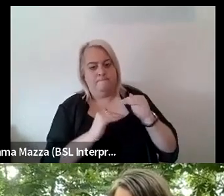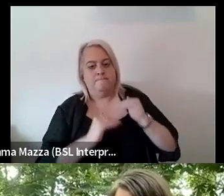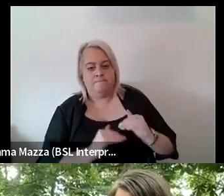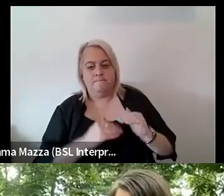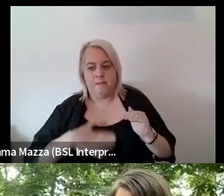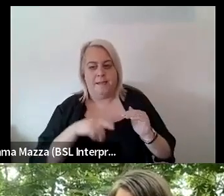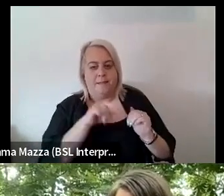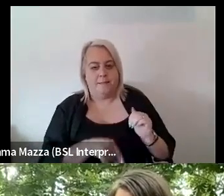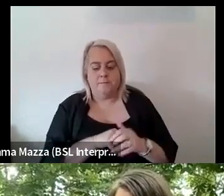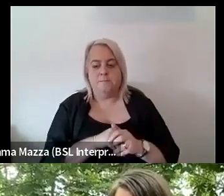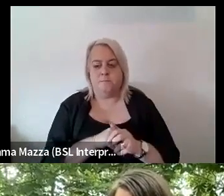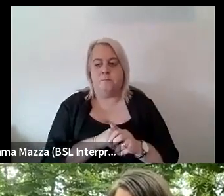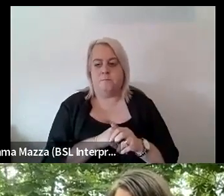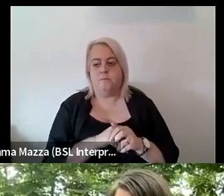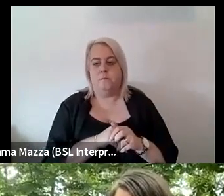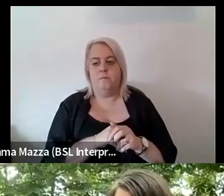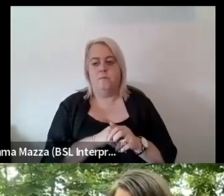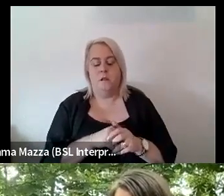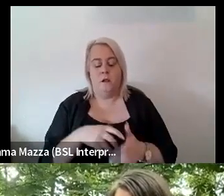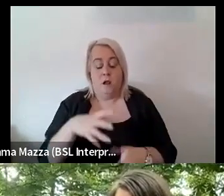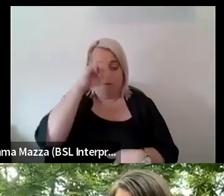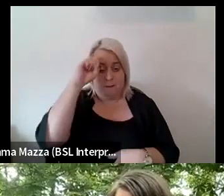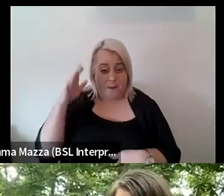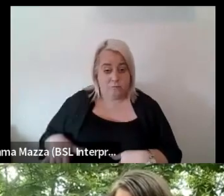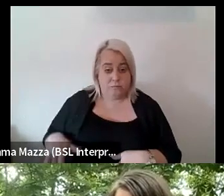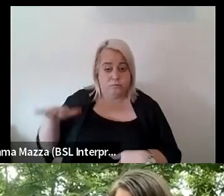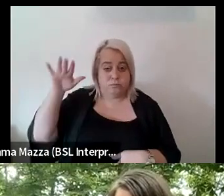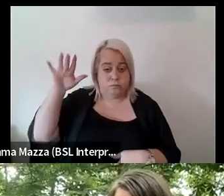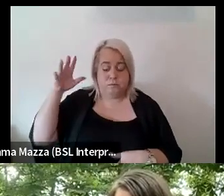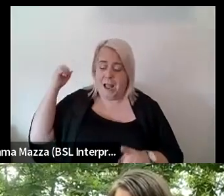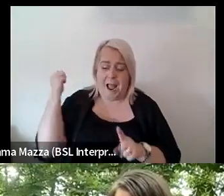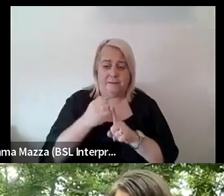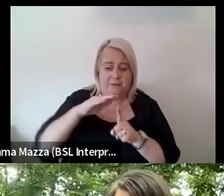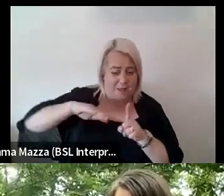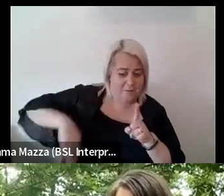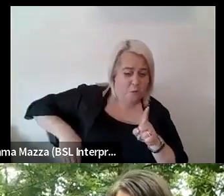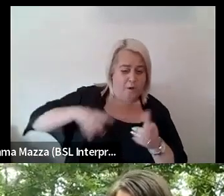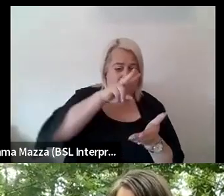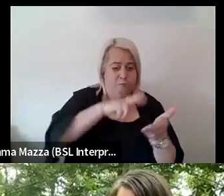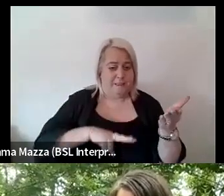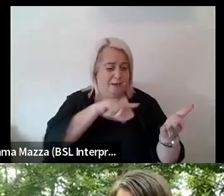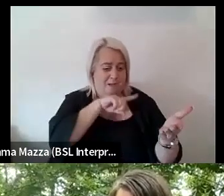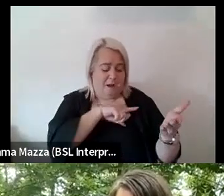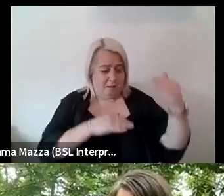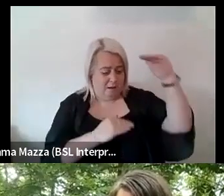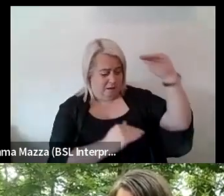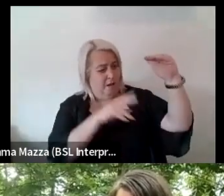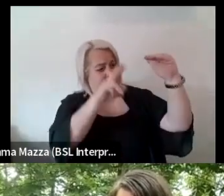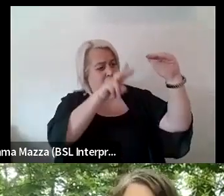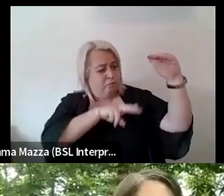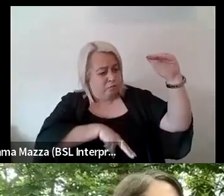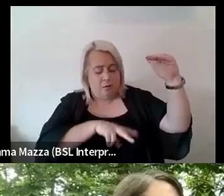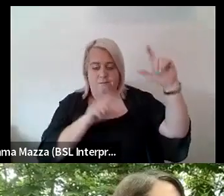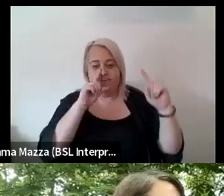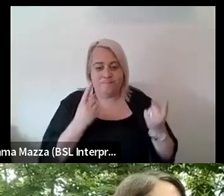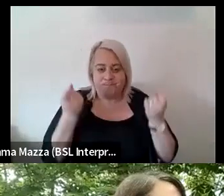sweet paragraphs. Mm-hmm. And I remember growing up, I would actively avoid reading for this exact reason. It's only later on in life that